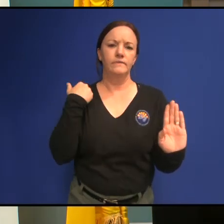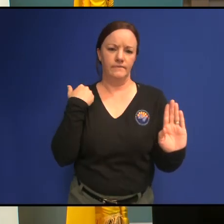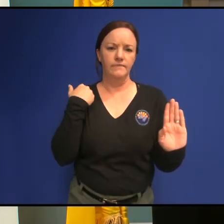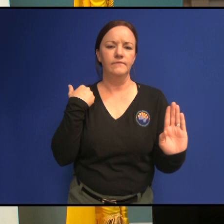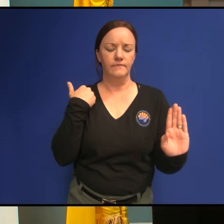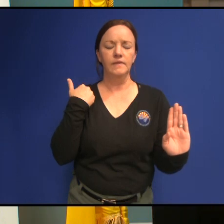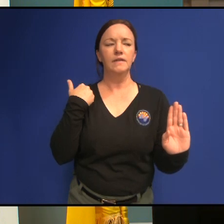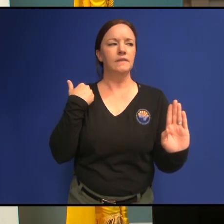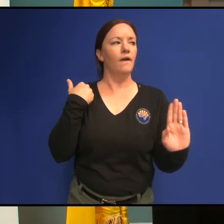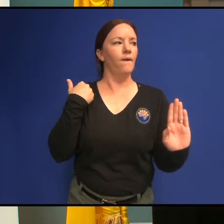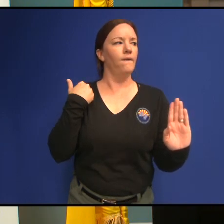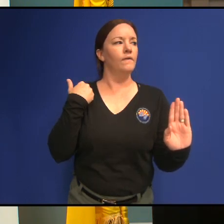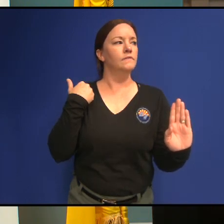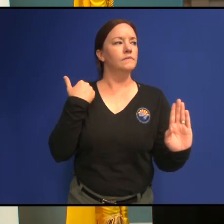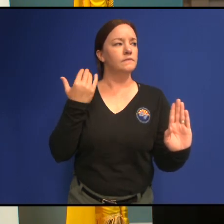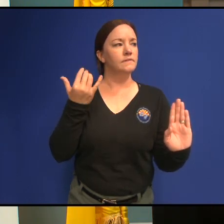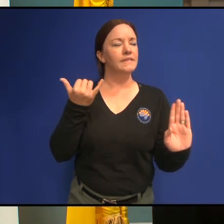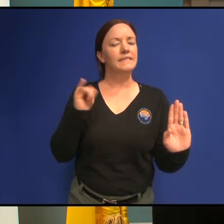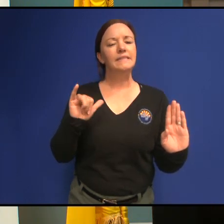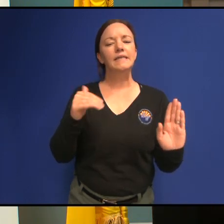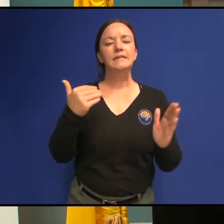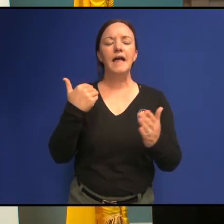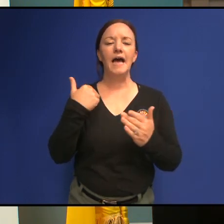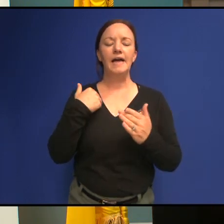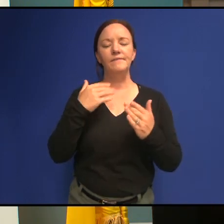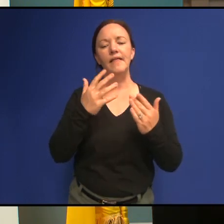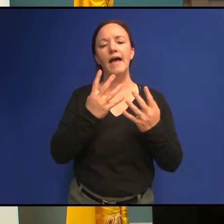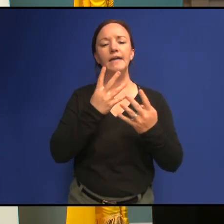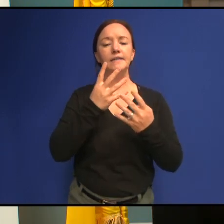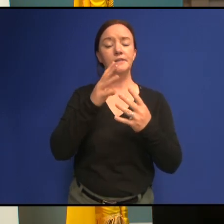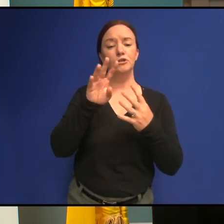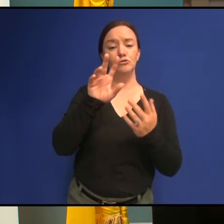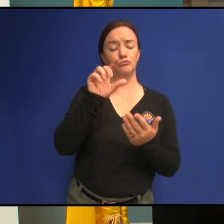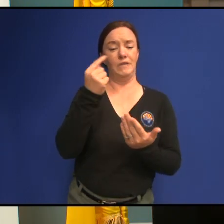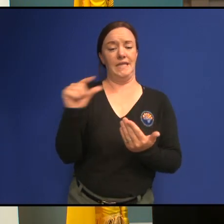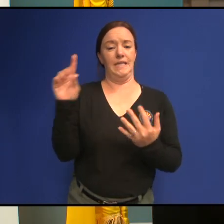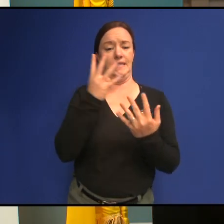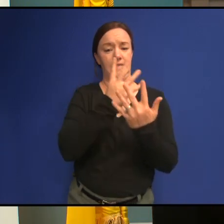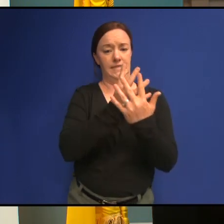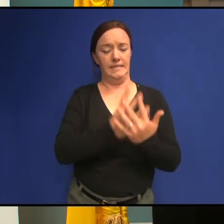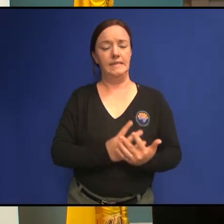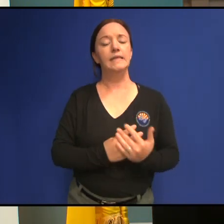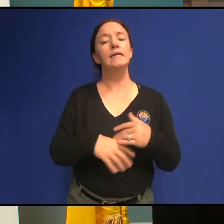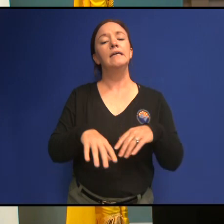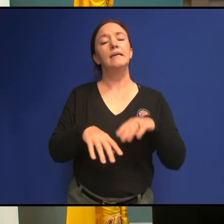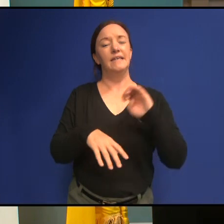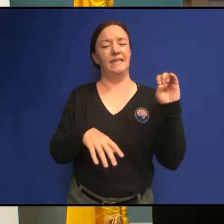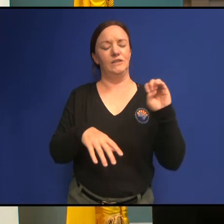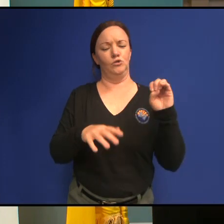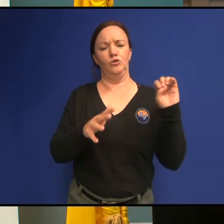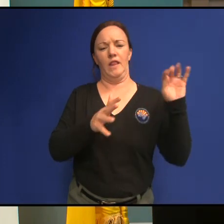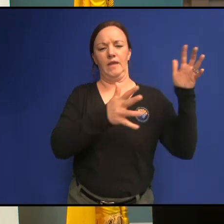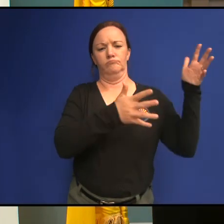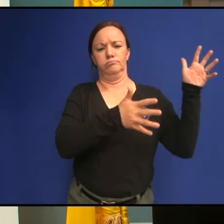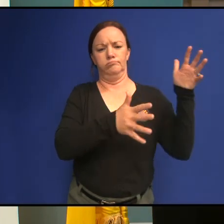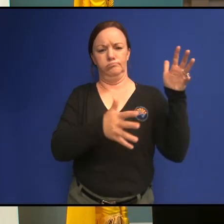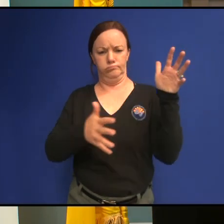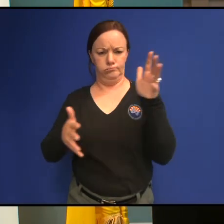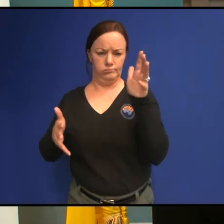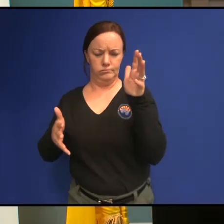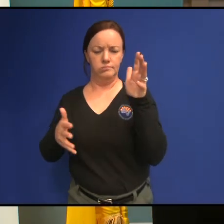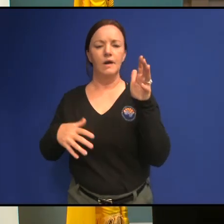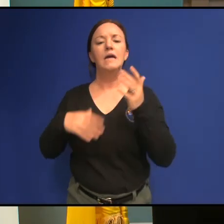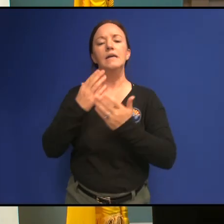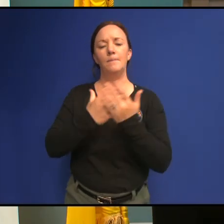we're still behind this little weak stationary boundary. We still have a fair amount of low-level easterly wind, keeping some of this moisture across